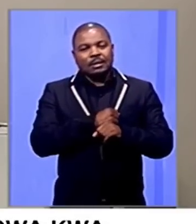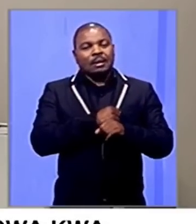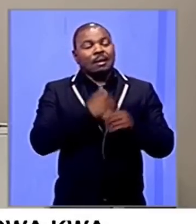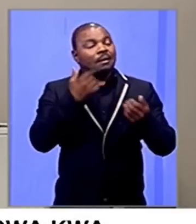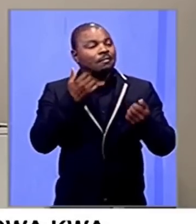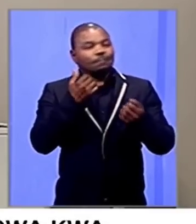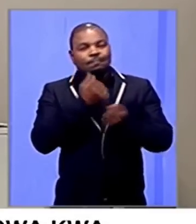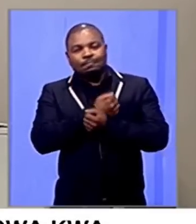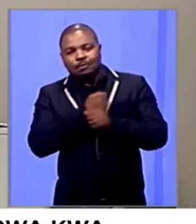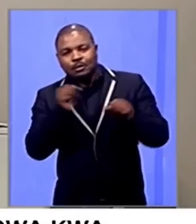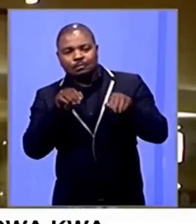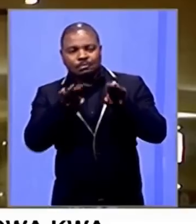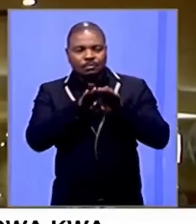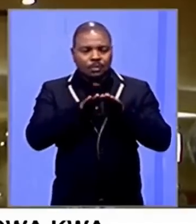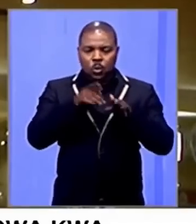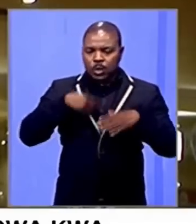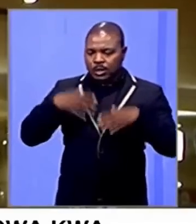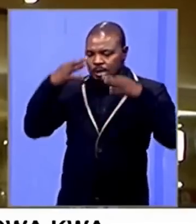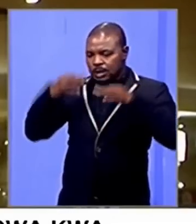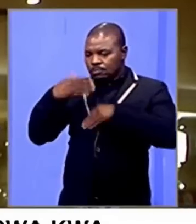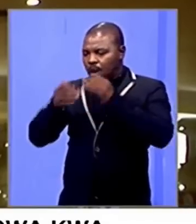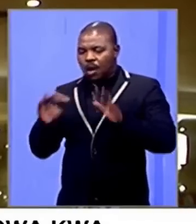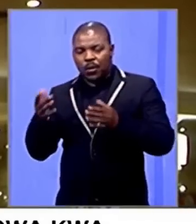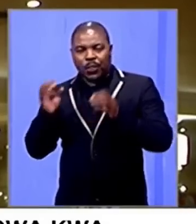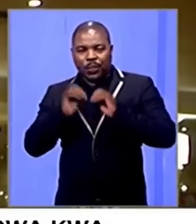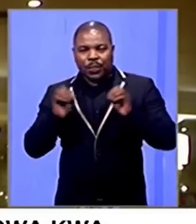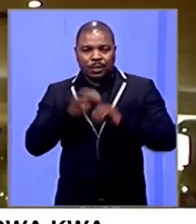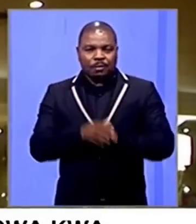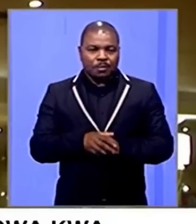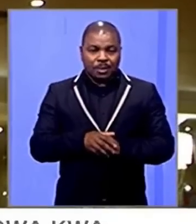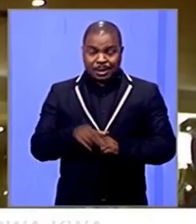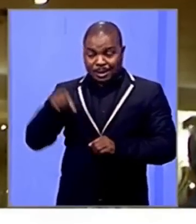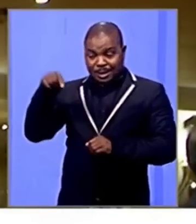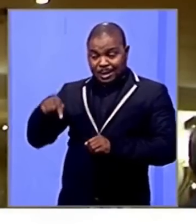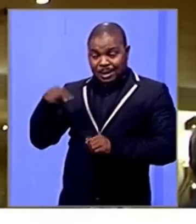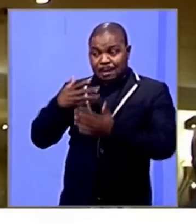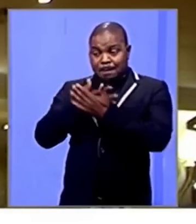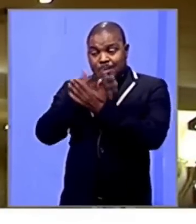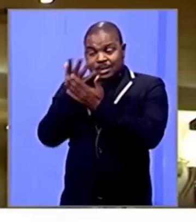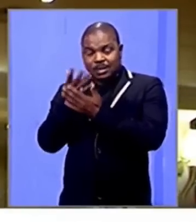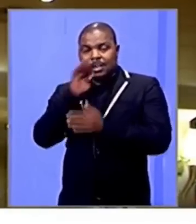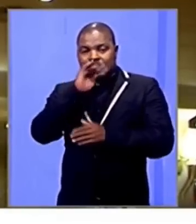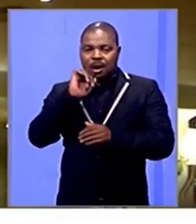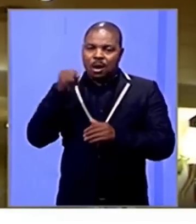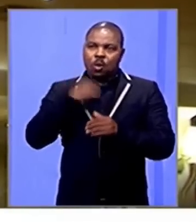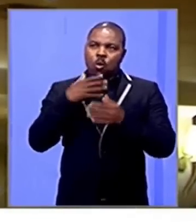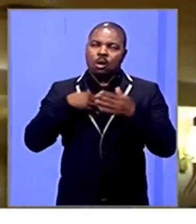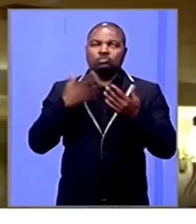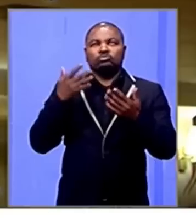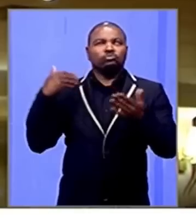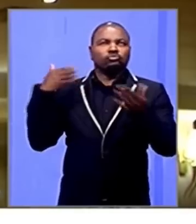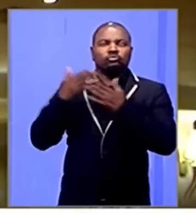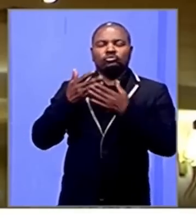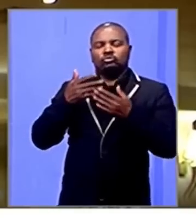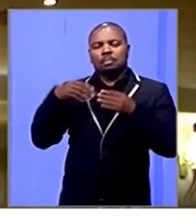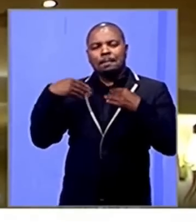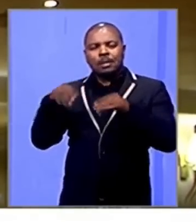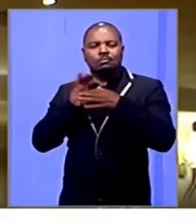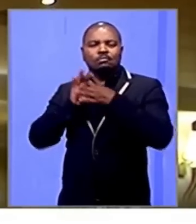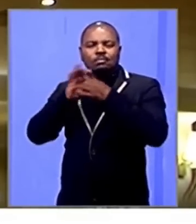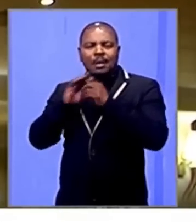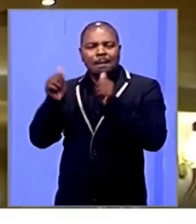of self-determination. BRICS should not be to the detriment of our traditional trade partners, where a lot of